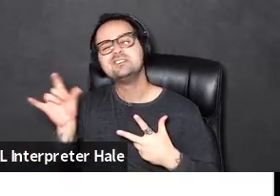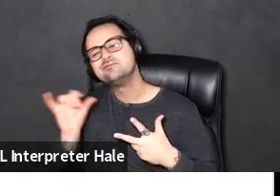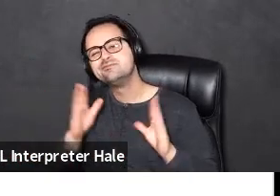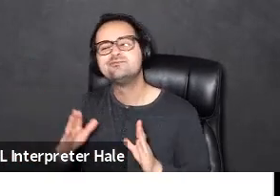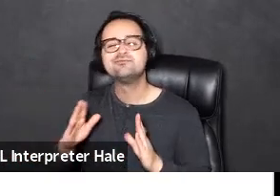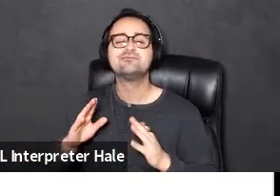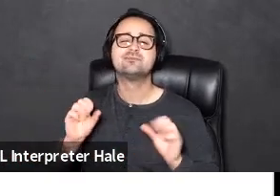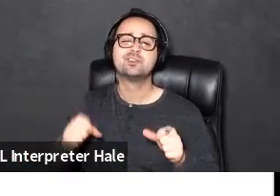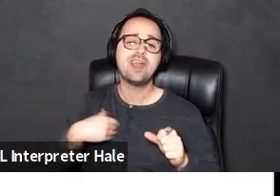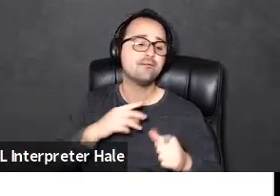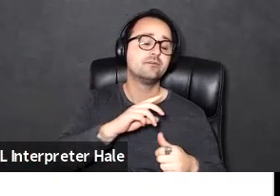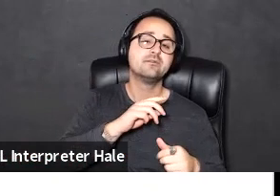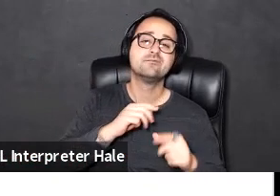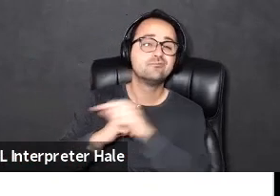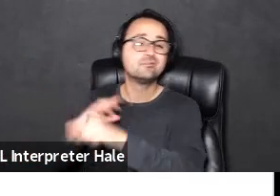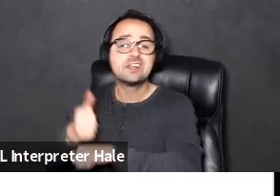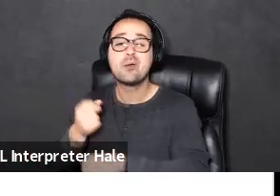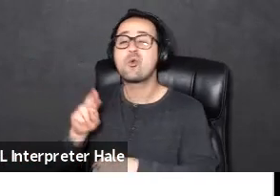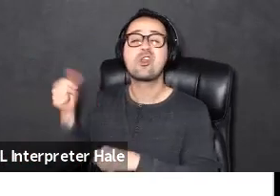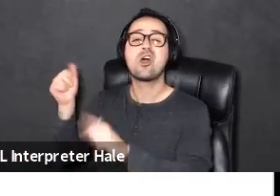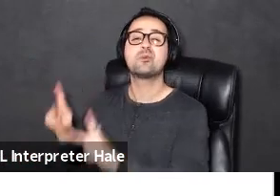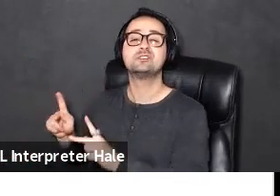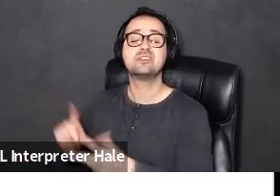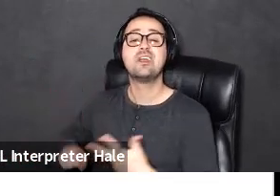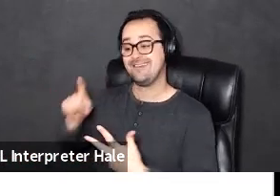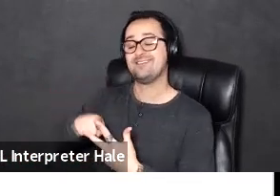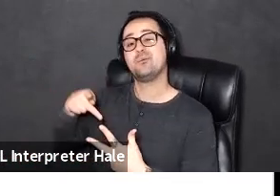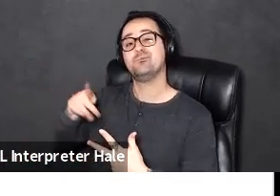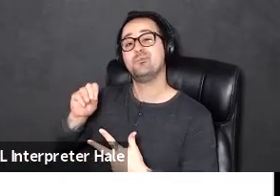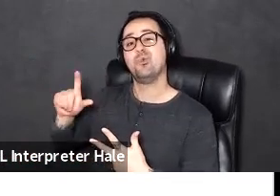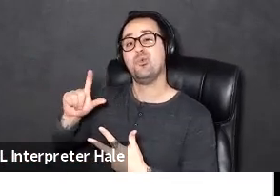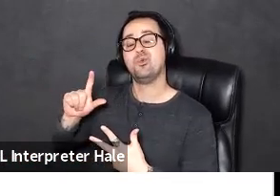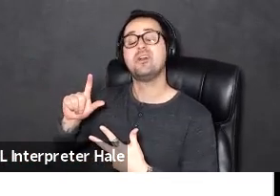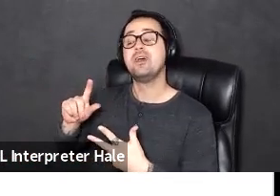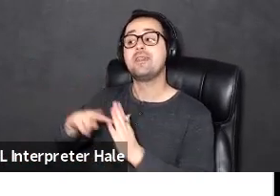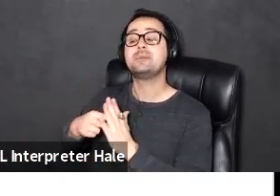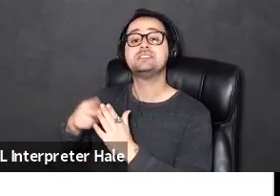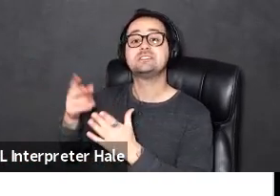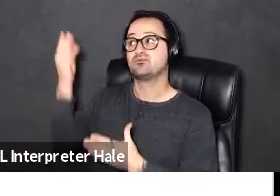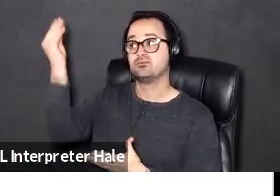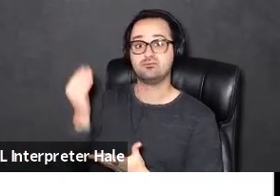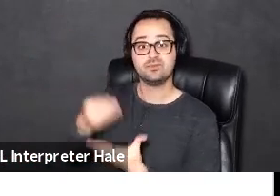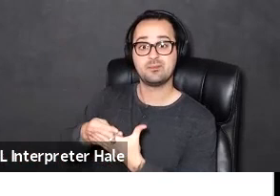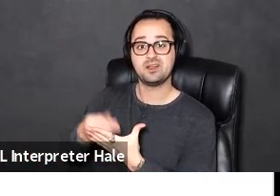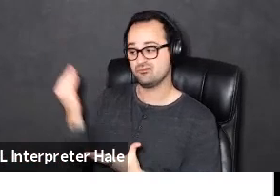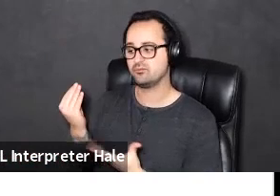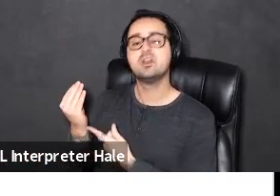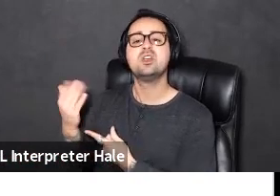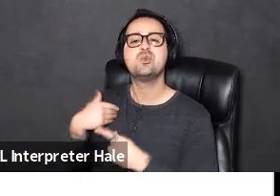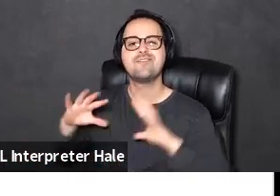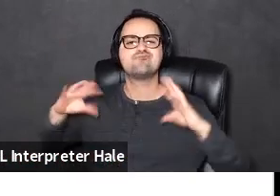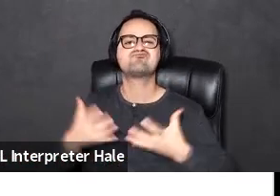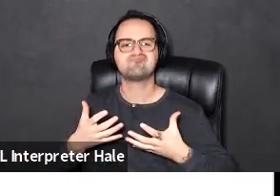party. The pool trust is just means that when the money comes in, when it's being managed, it's managed under a pooled